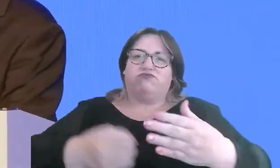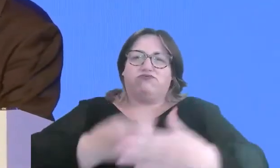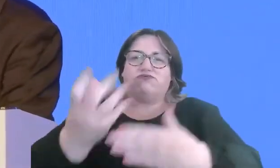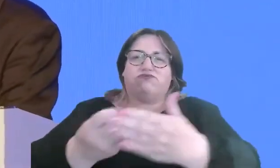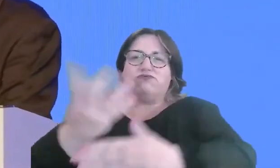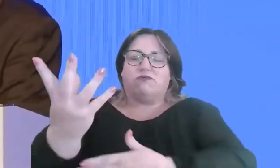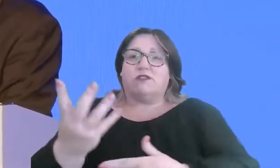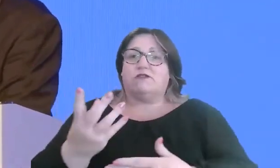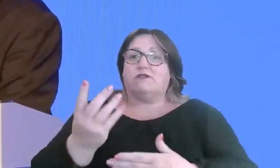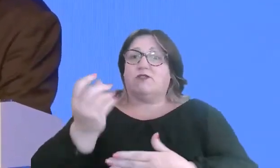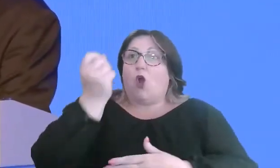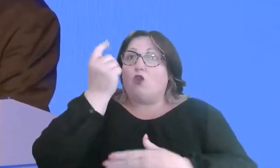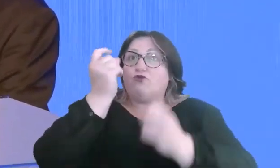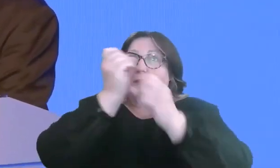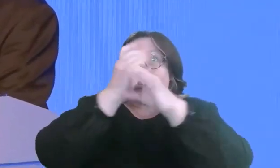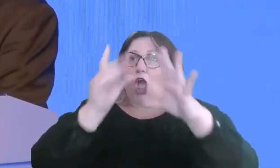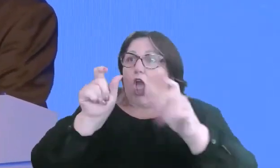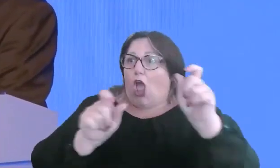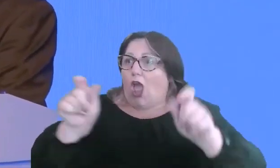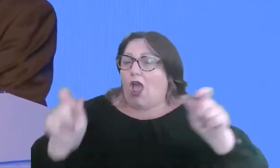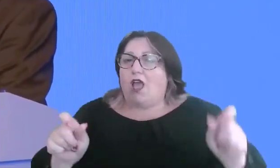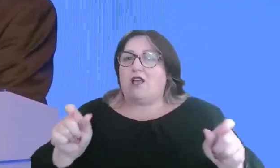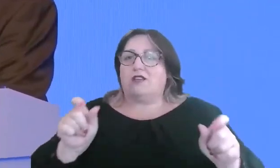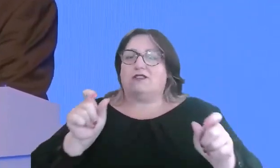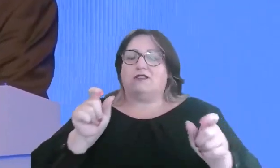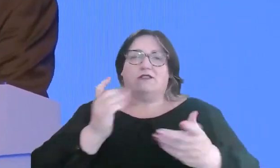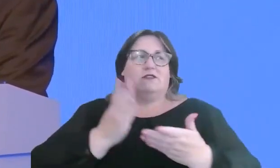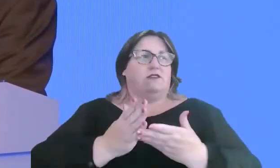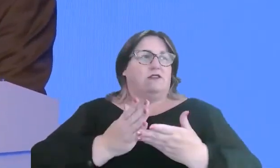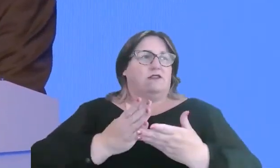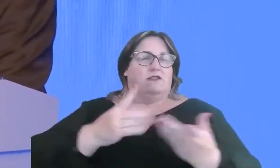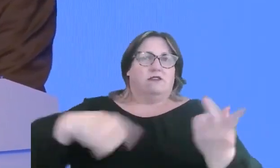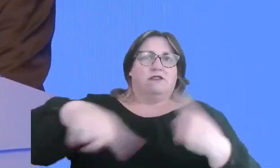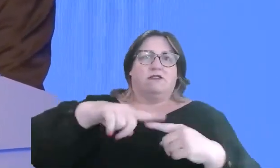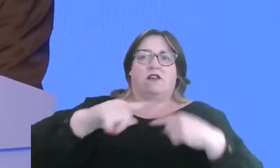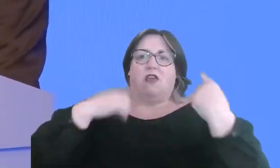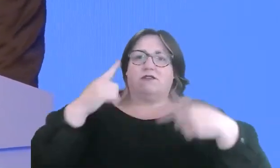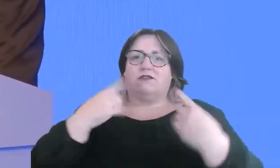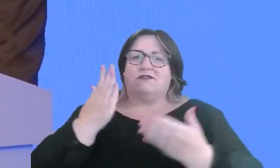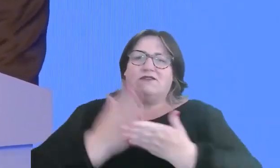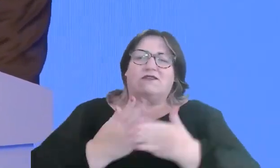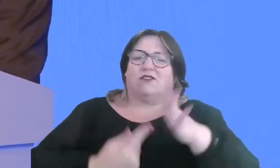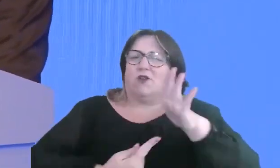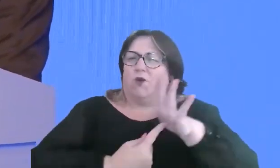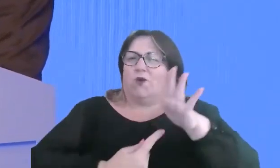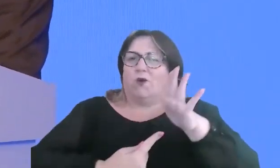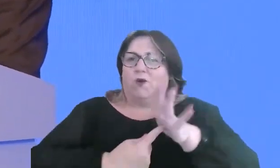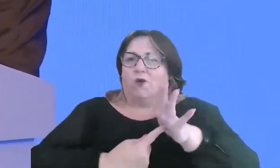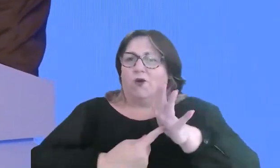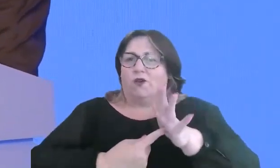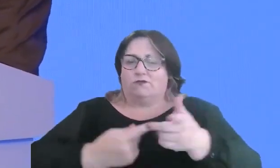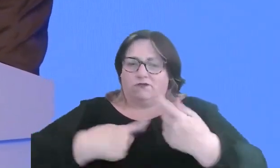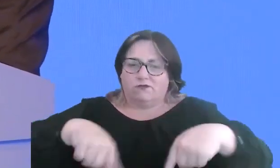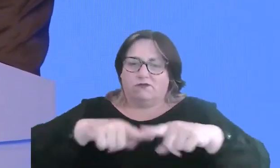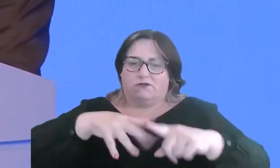the spirit in London, as we go forward, this is hugely, hugely important. We have to recognise that